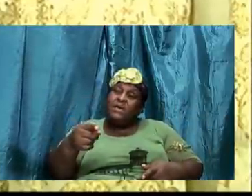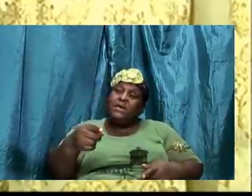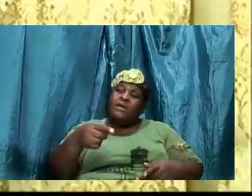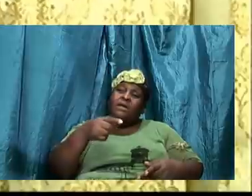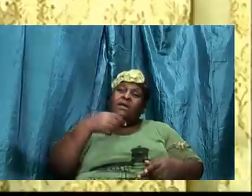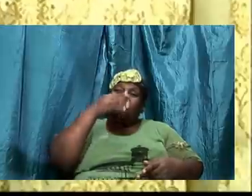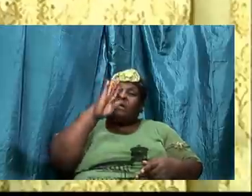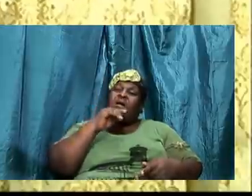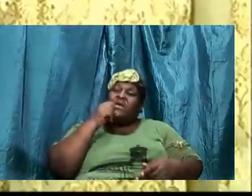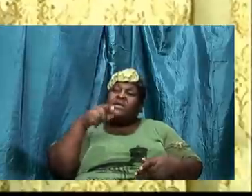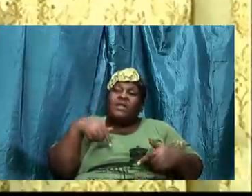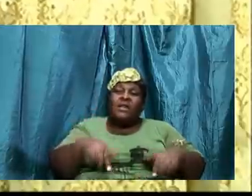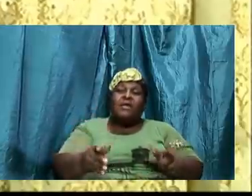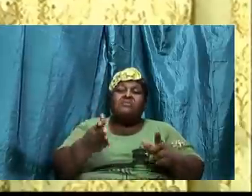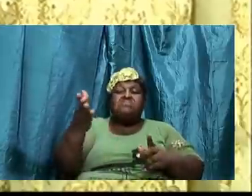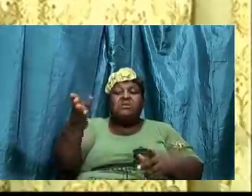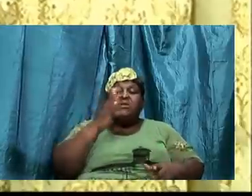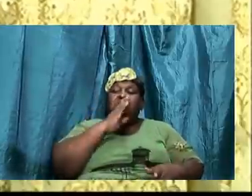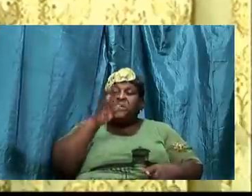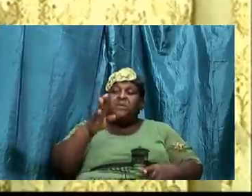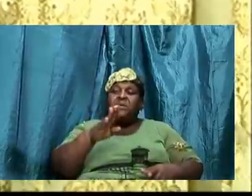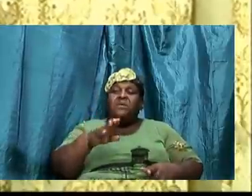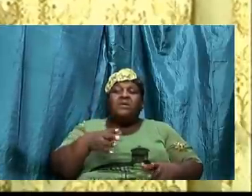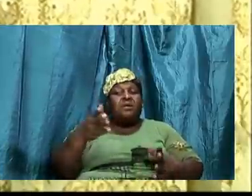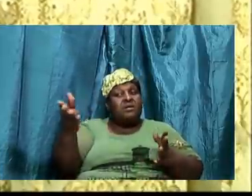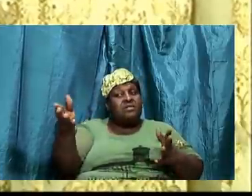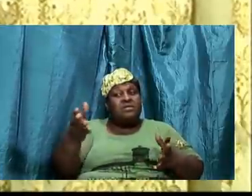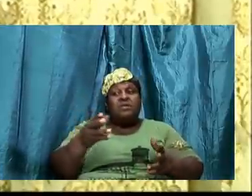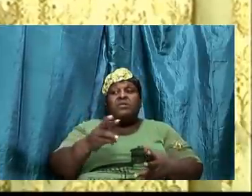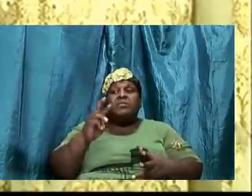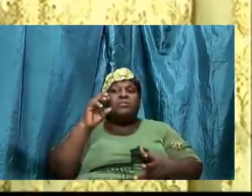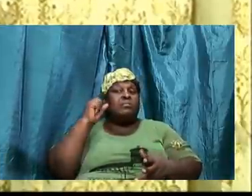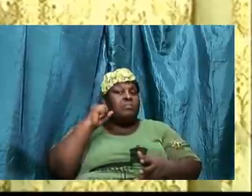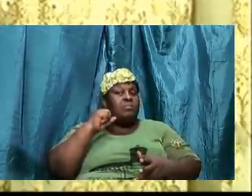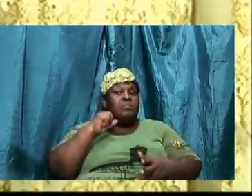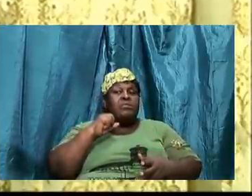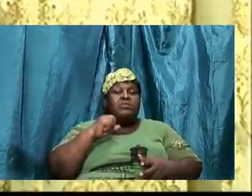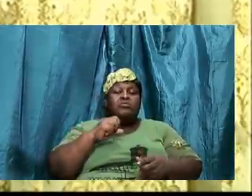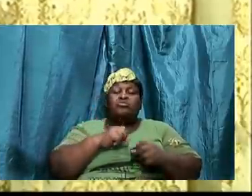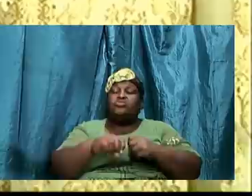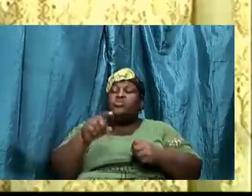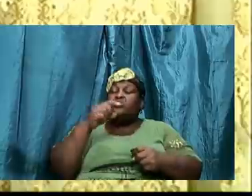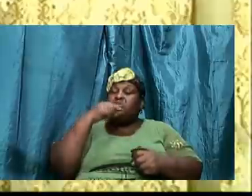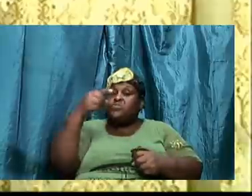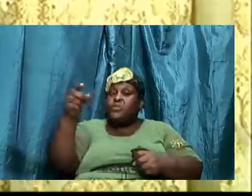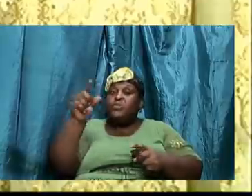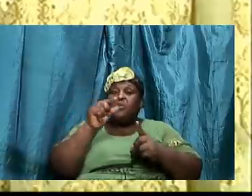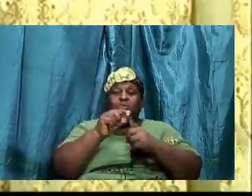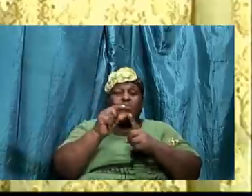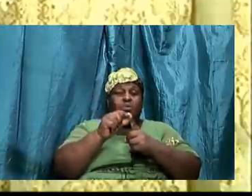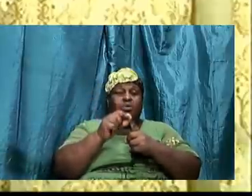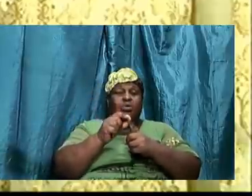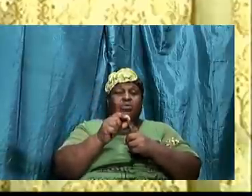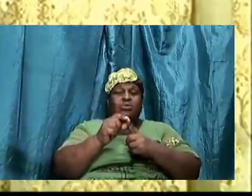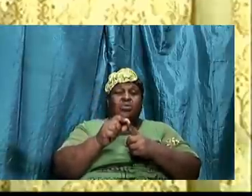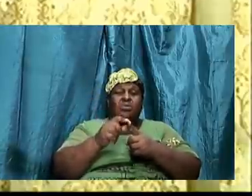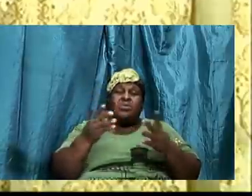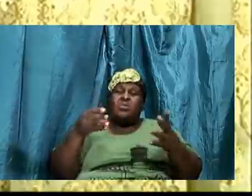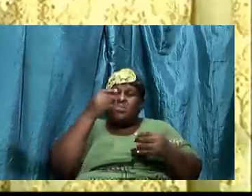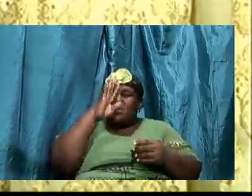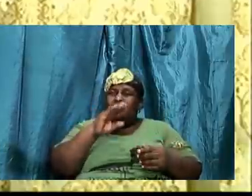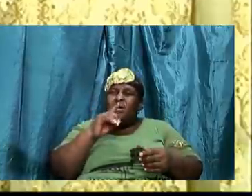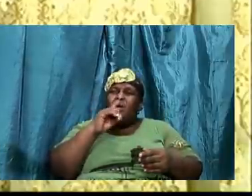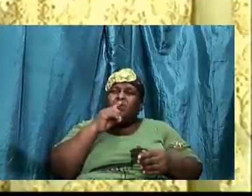be, and there was. So the spoken word was what he used to